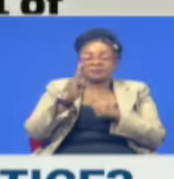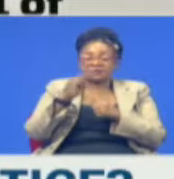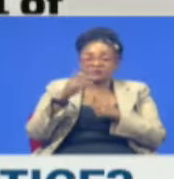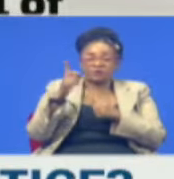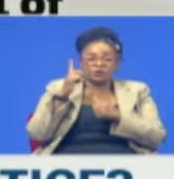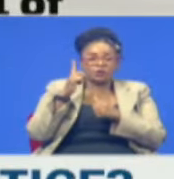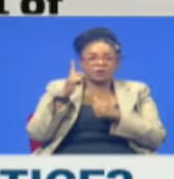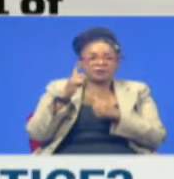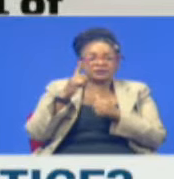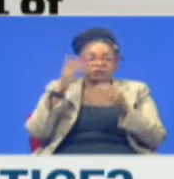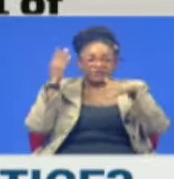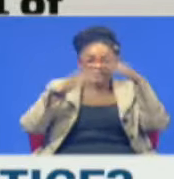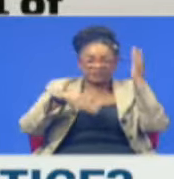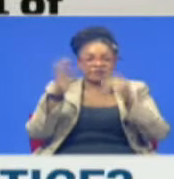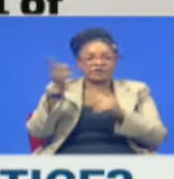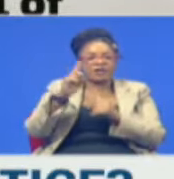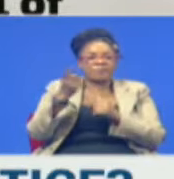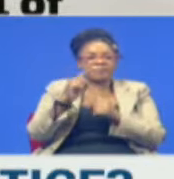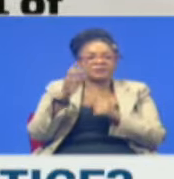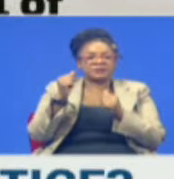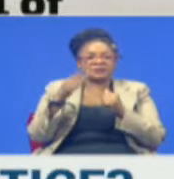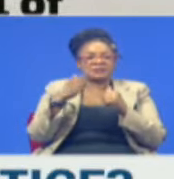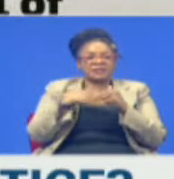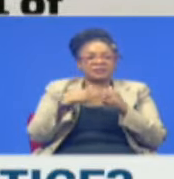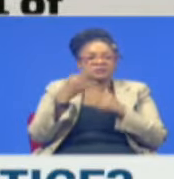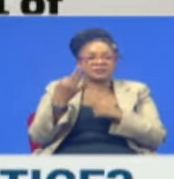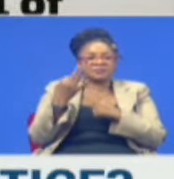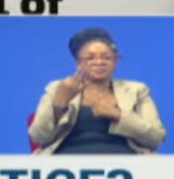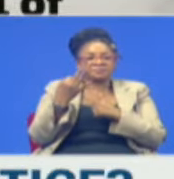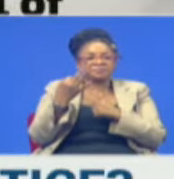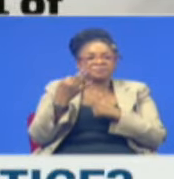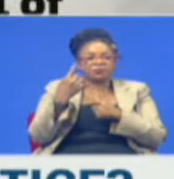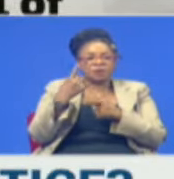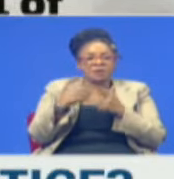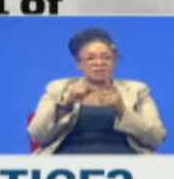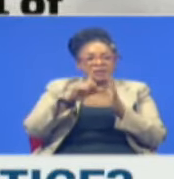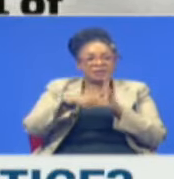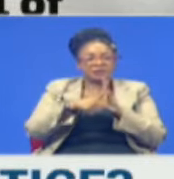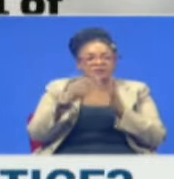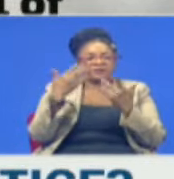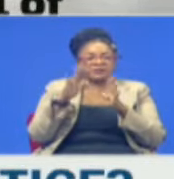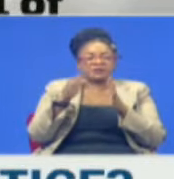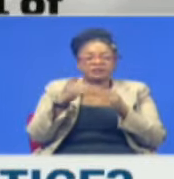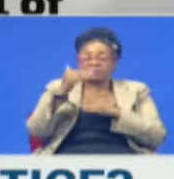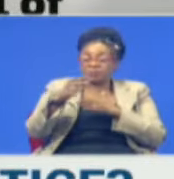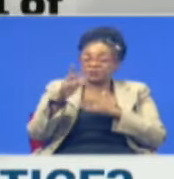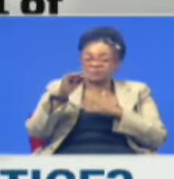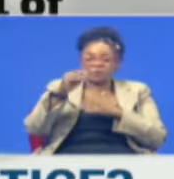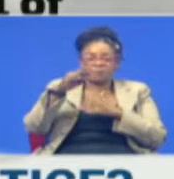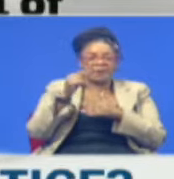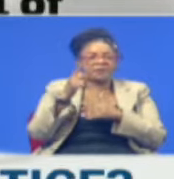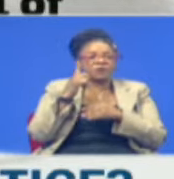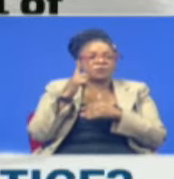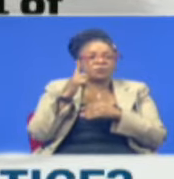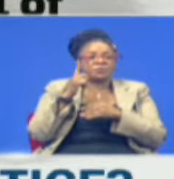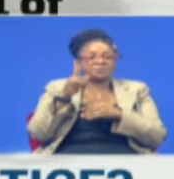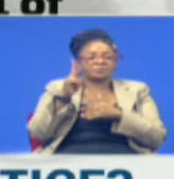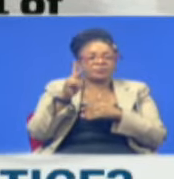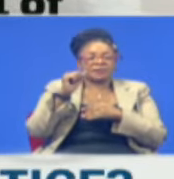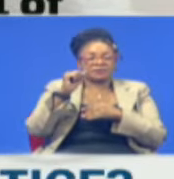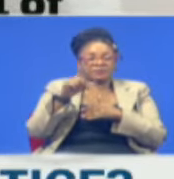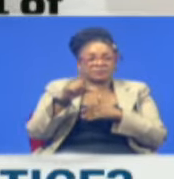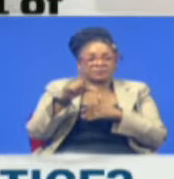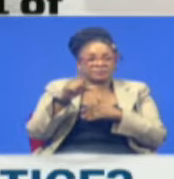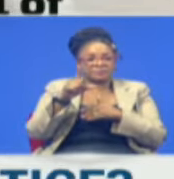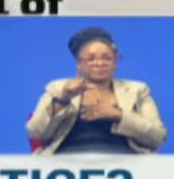University of Nairobi in 1993. A year later, she completed a postgraduate diploma in law at the Kenya School of Law.